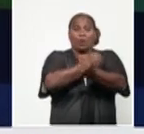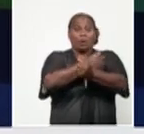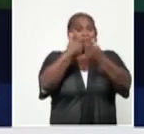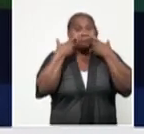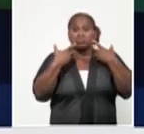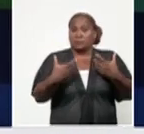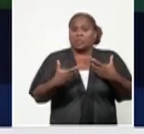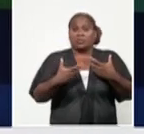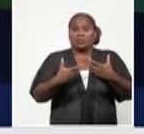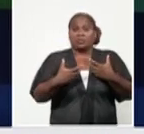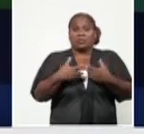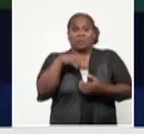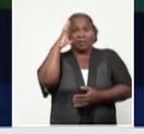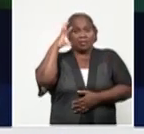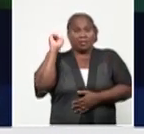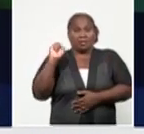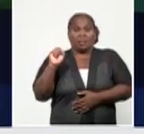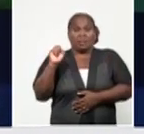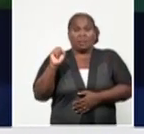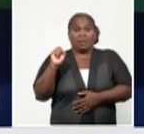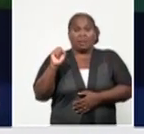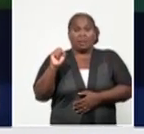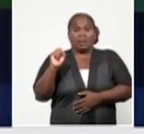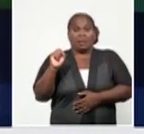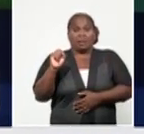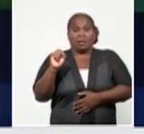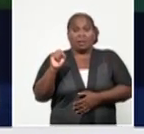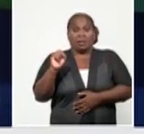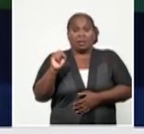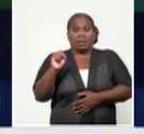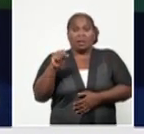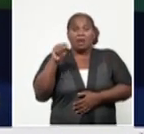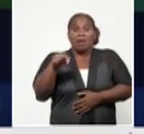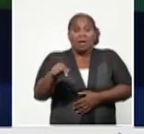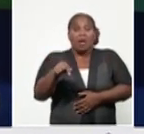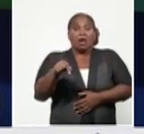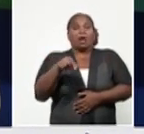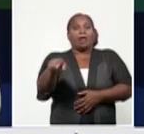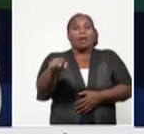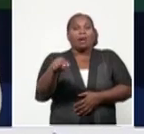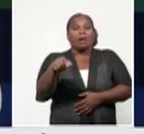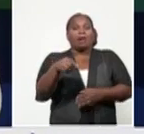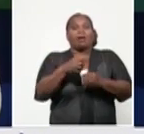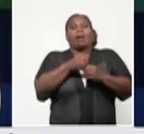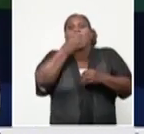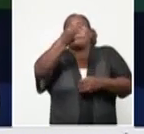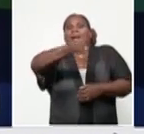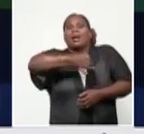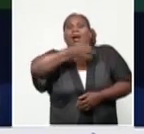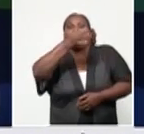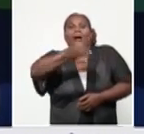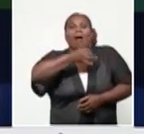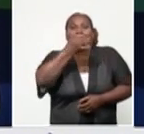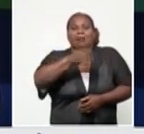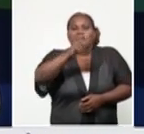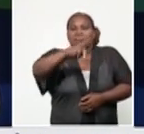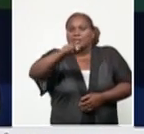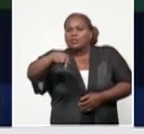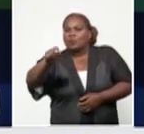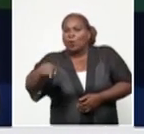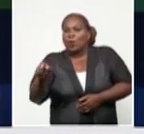virus represents and act accordingly. Anyone suffering from respiratory symptoms